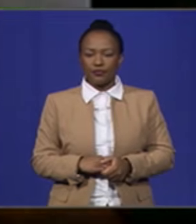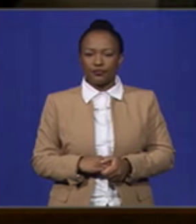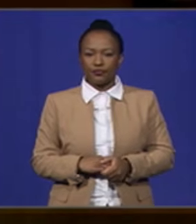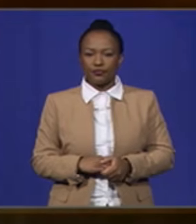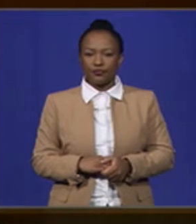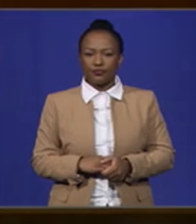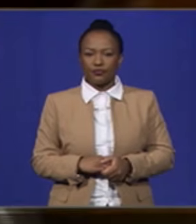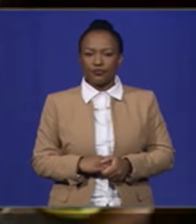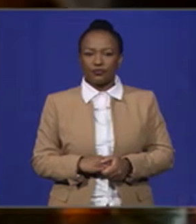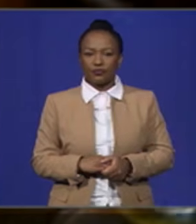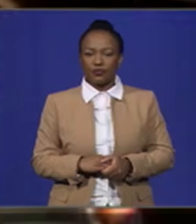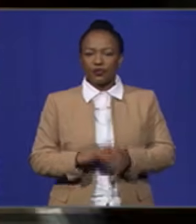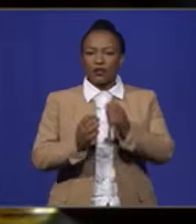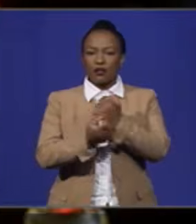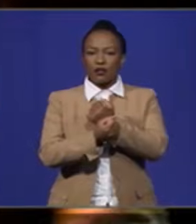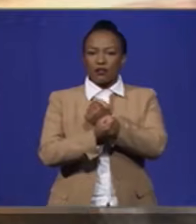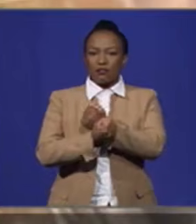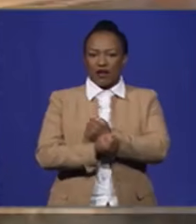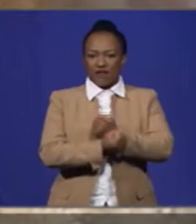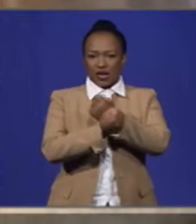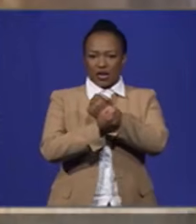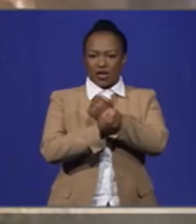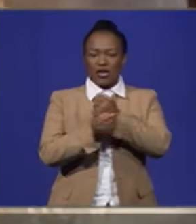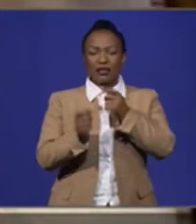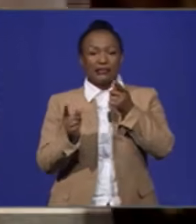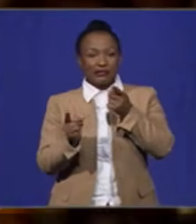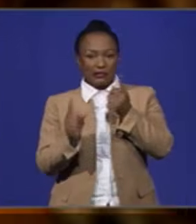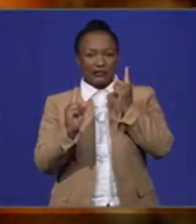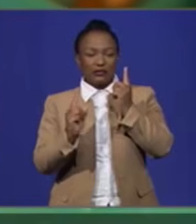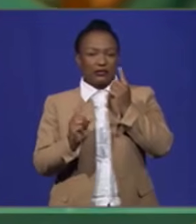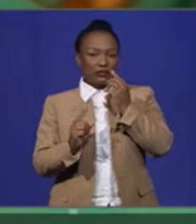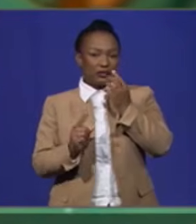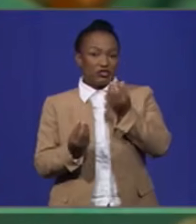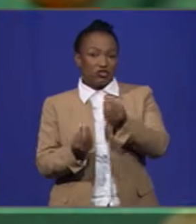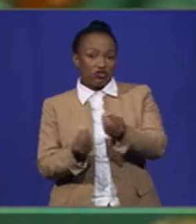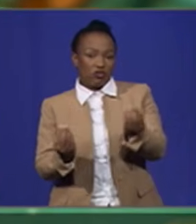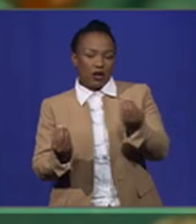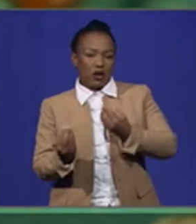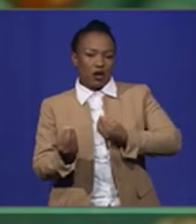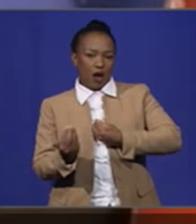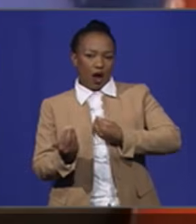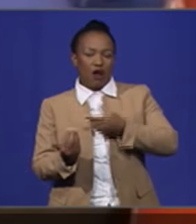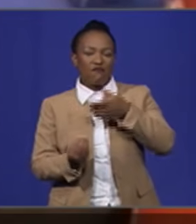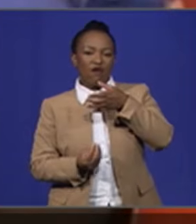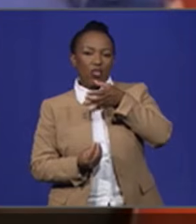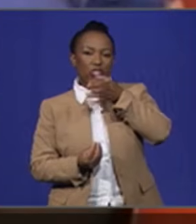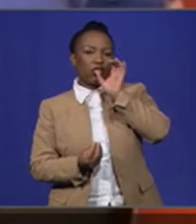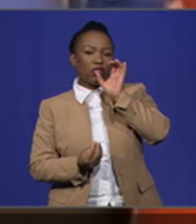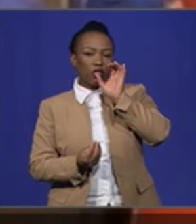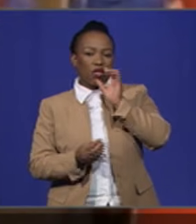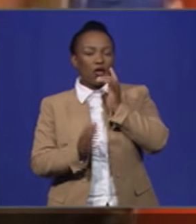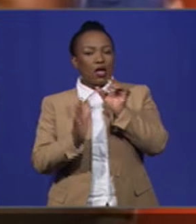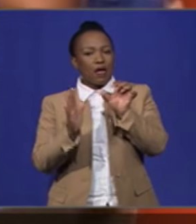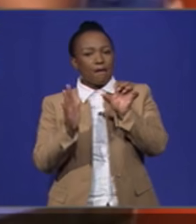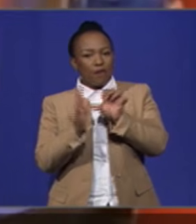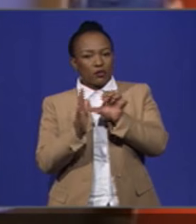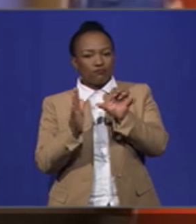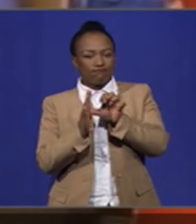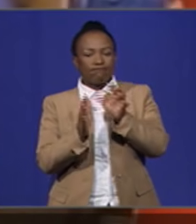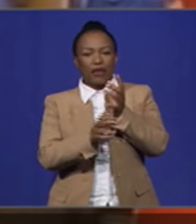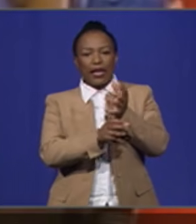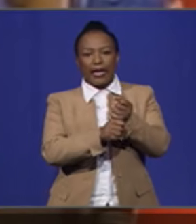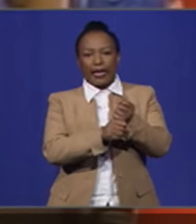Paraffin, it can be dangerous to young kids if they consume it, so it's very important to store it in